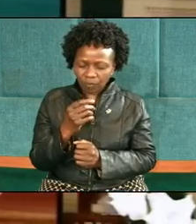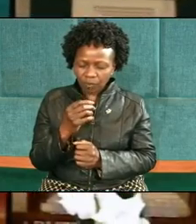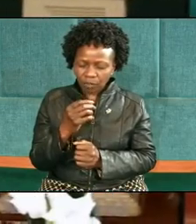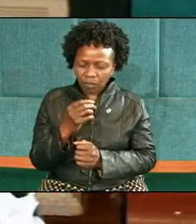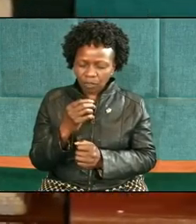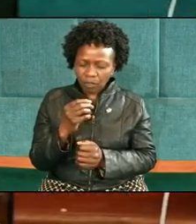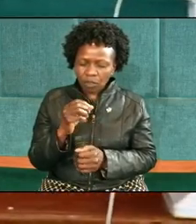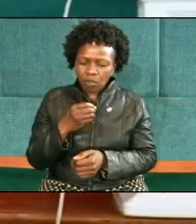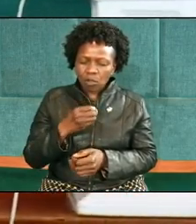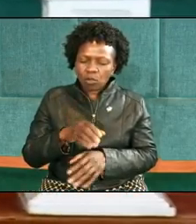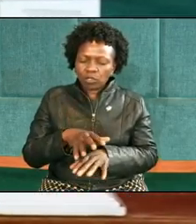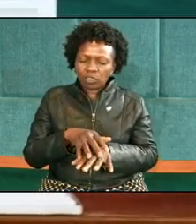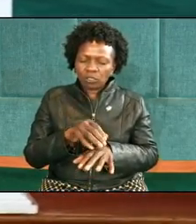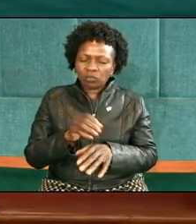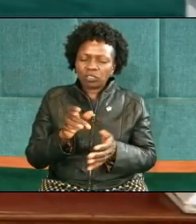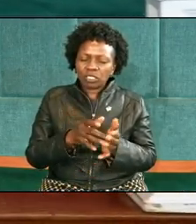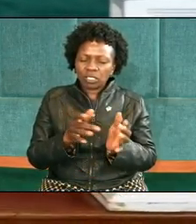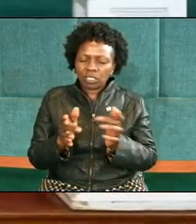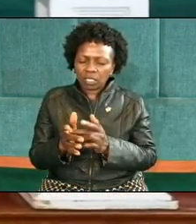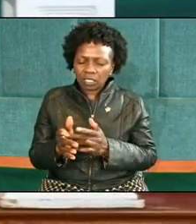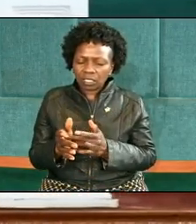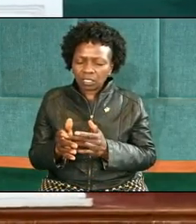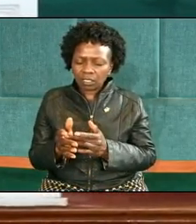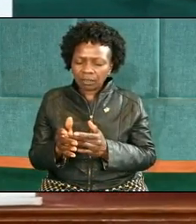Oh, gentle Jesus,